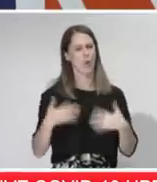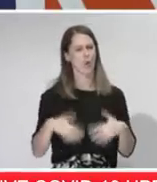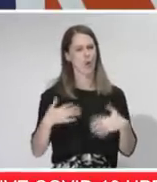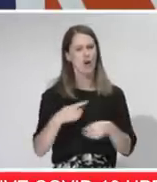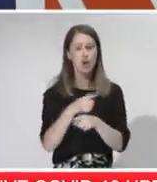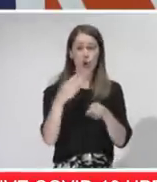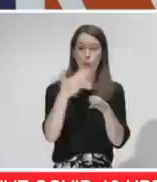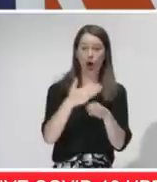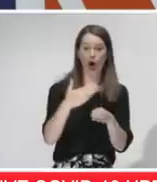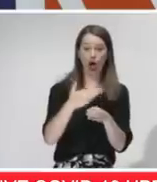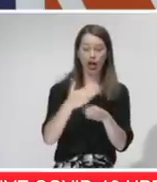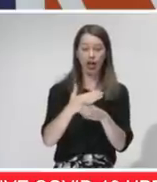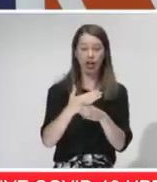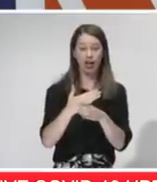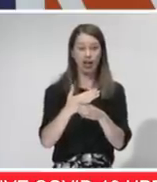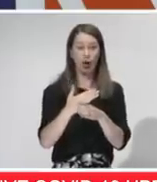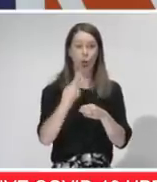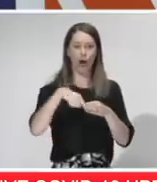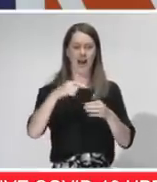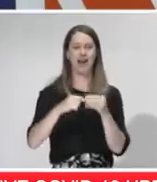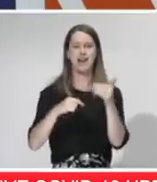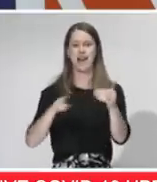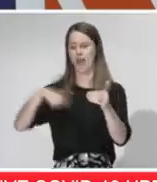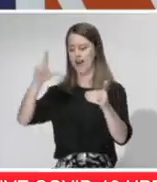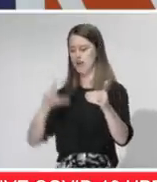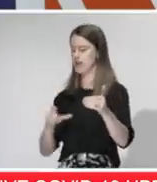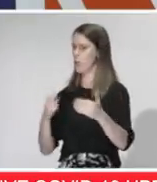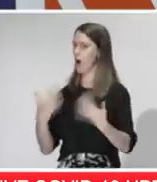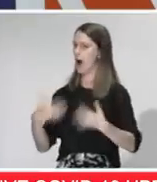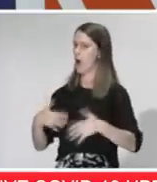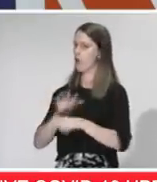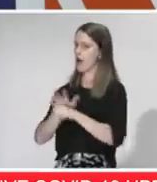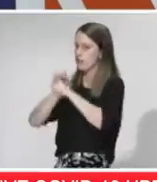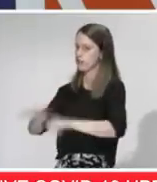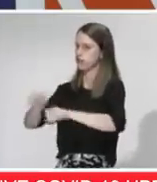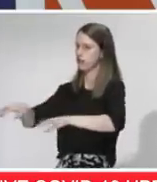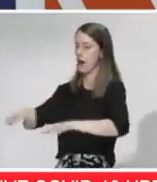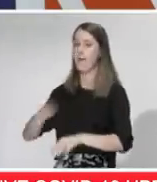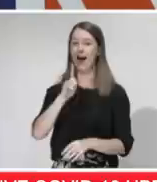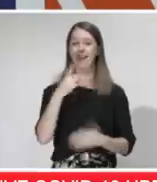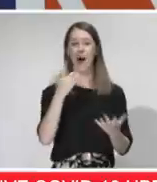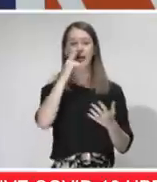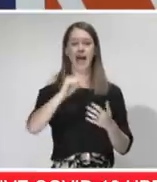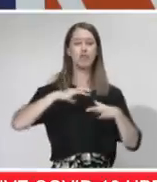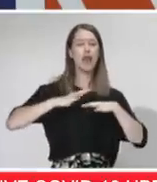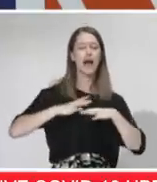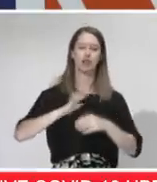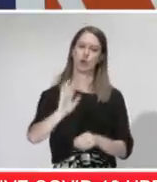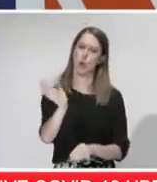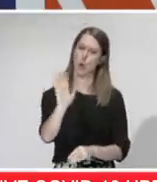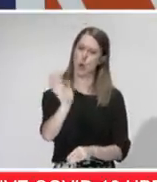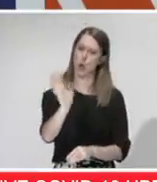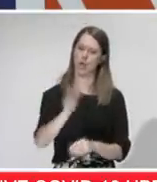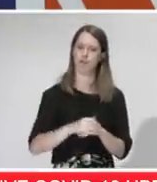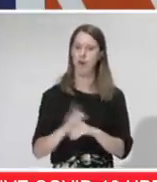your work, we are in the position that many other countries are not. But now is not the time to deviate. As the Minister